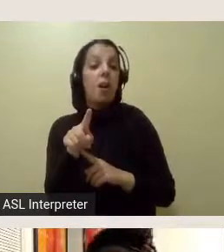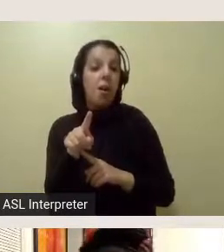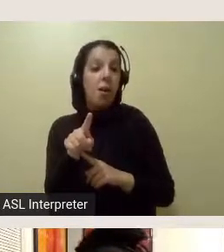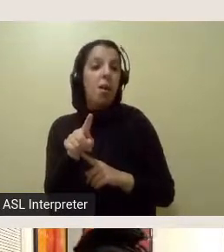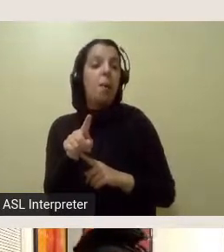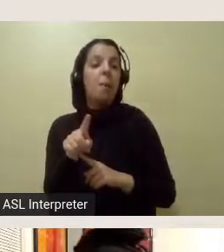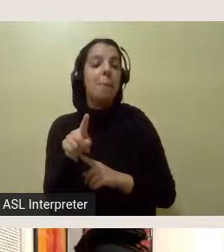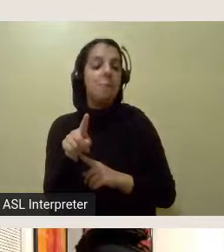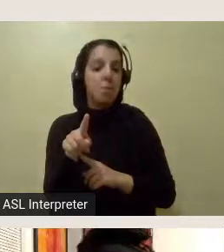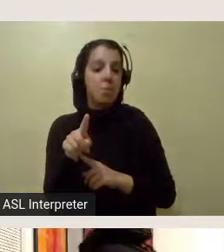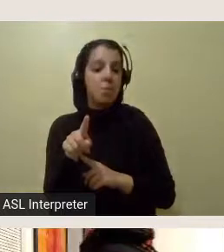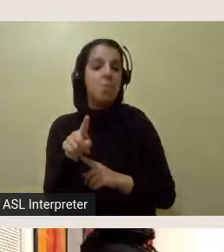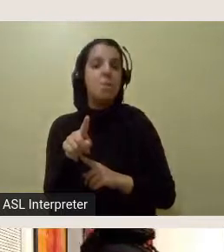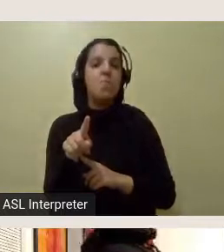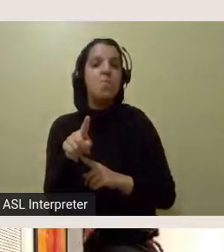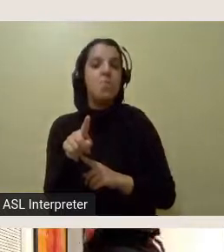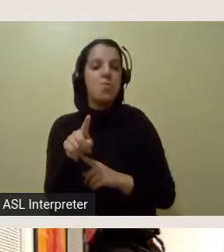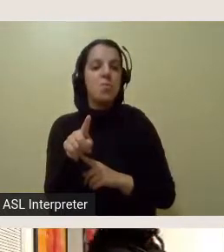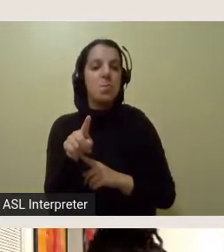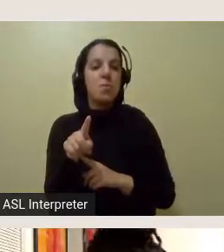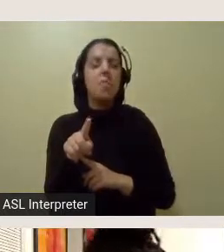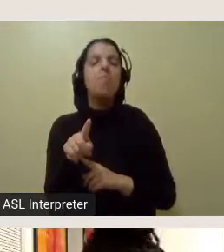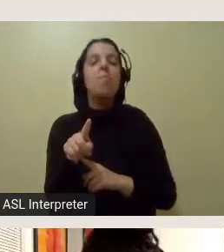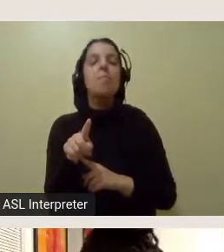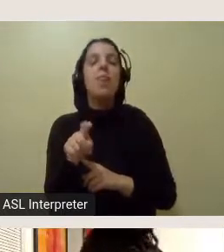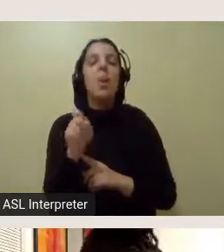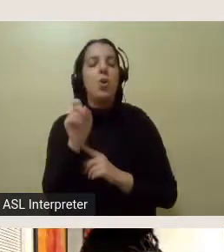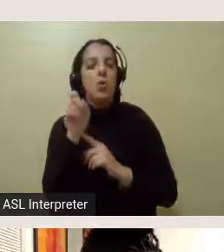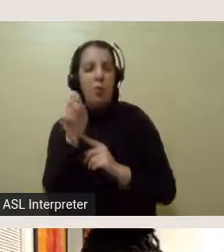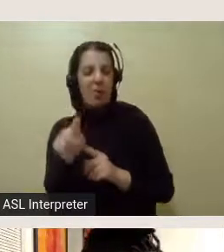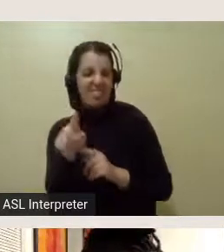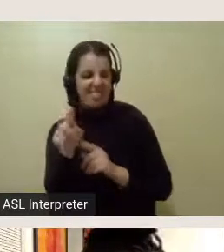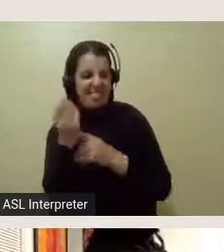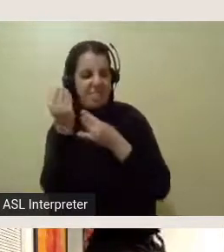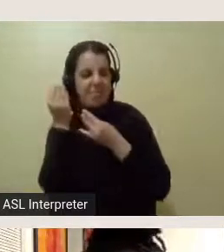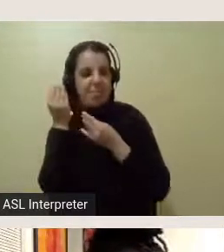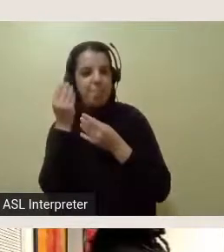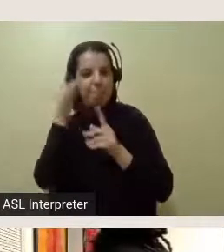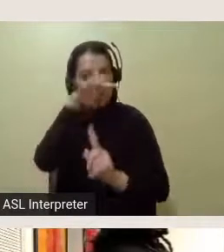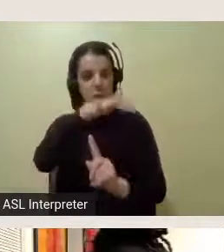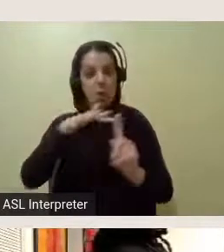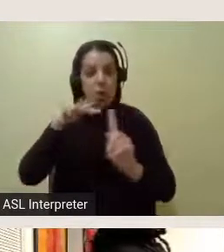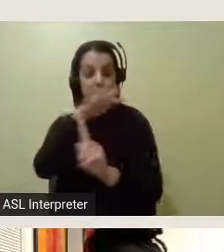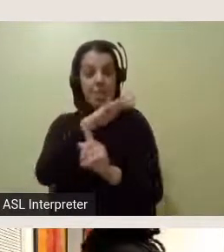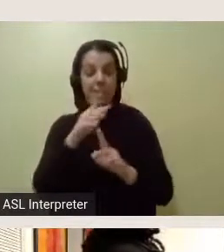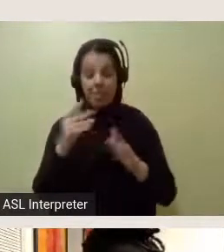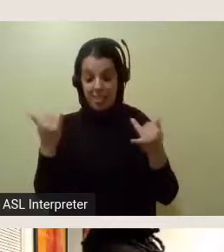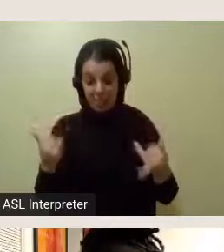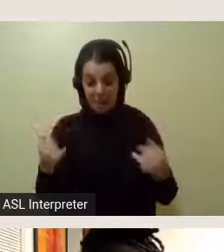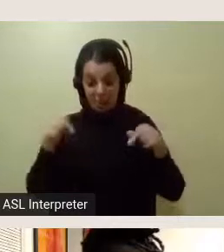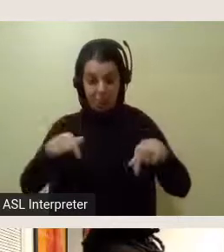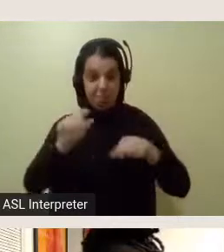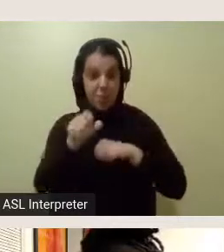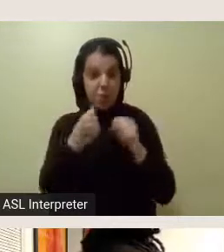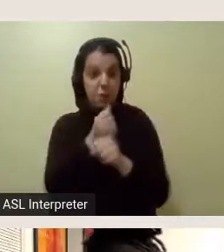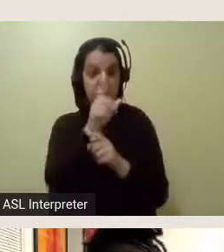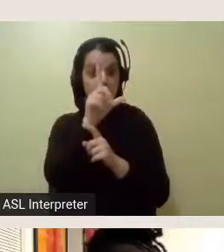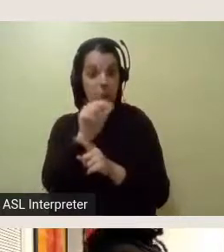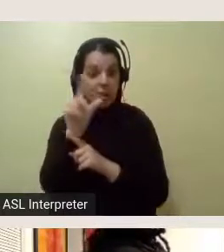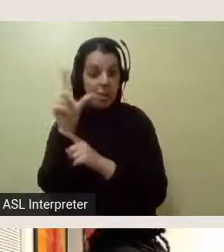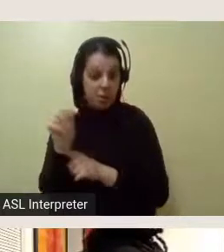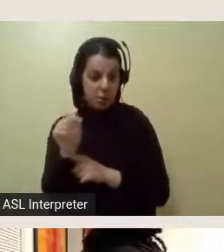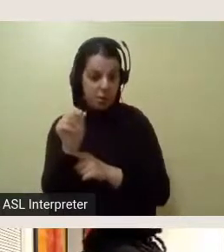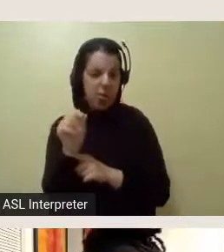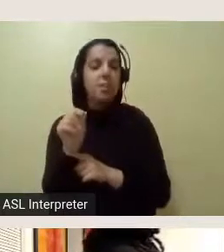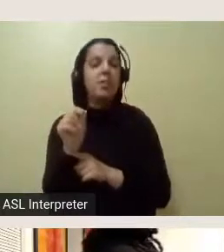and thinking about, you know, where we are now in 2020, which is, like, the conversation, at least many